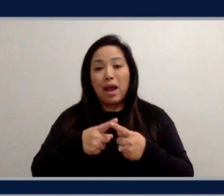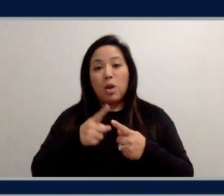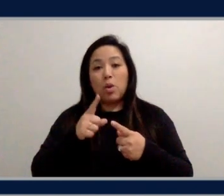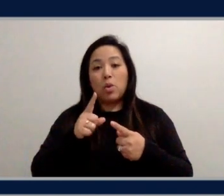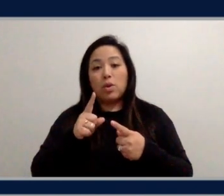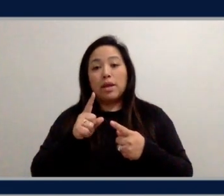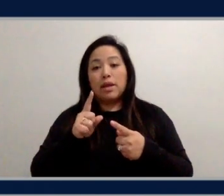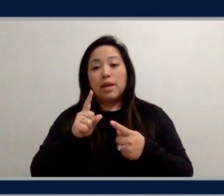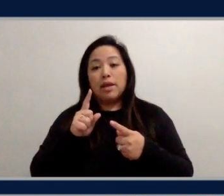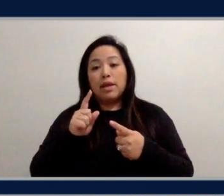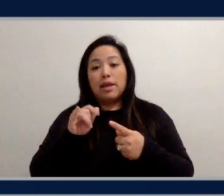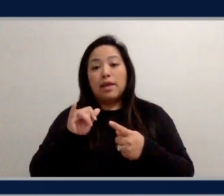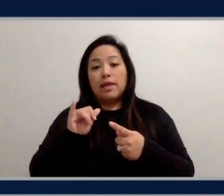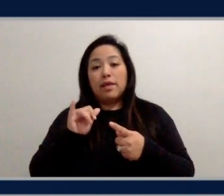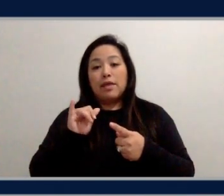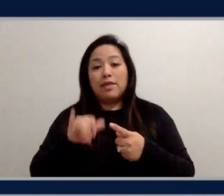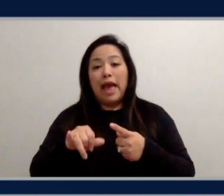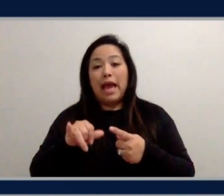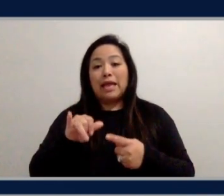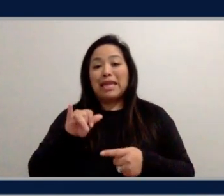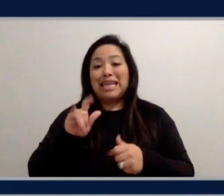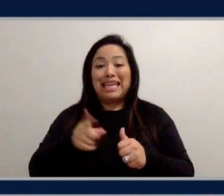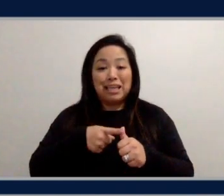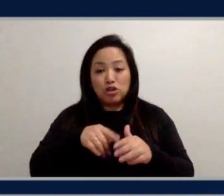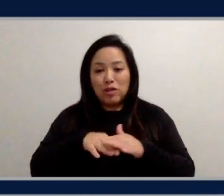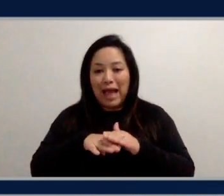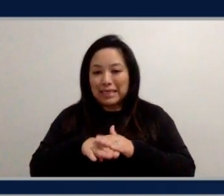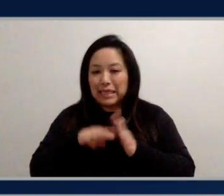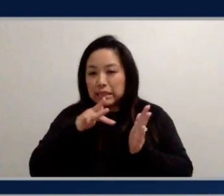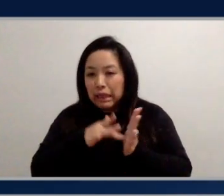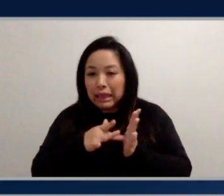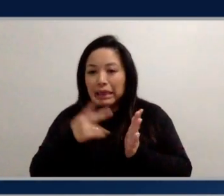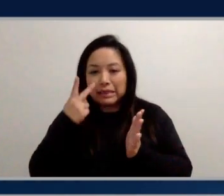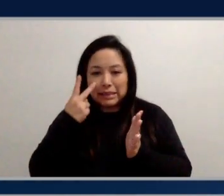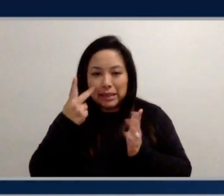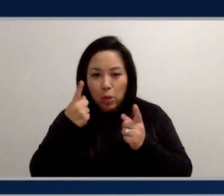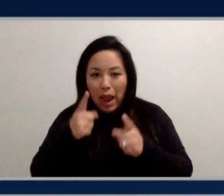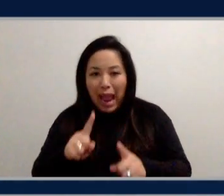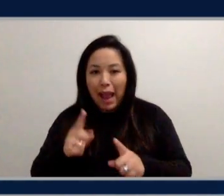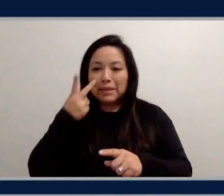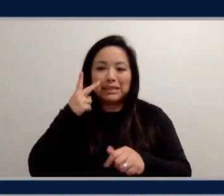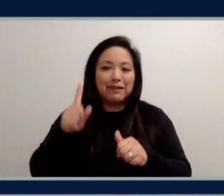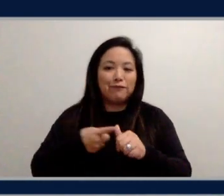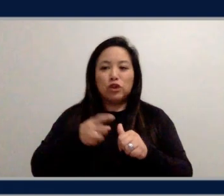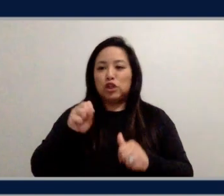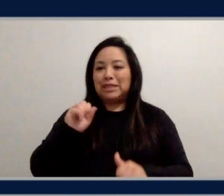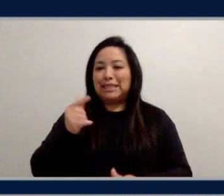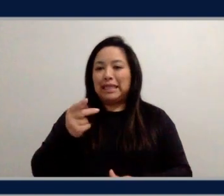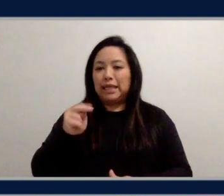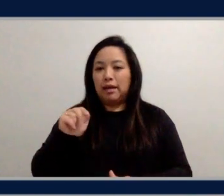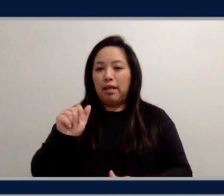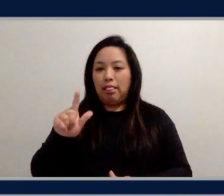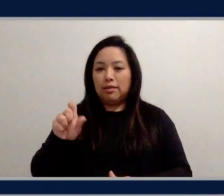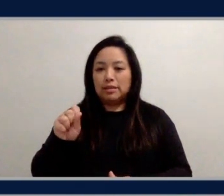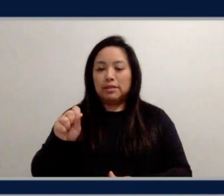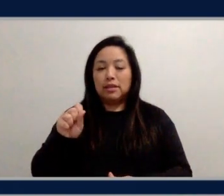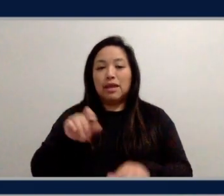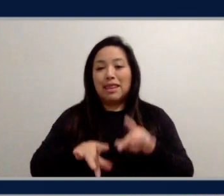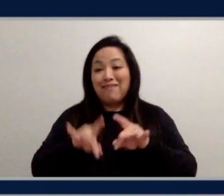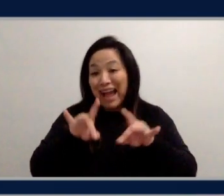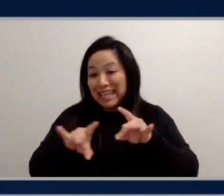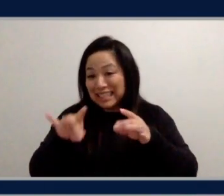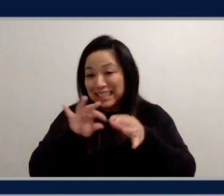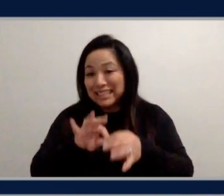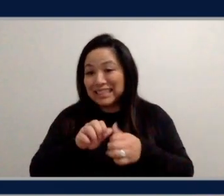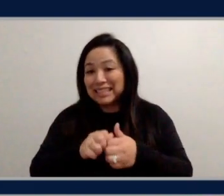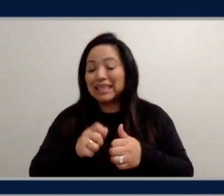example, what I just clicked, what exactly happened, you're able to see the exact signals, in this case, findings that relate to them, and then, click